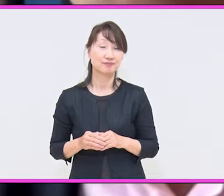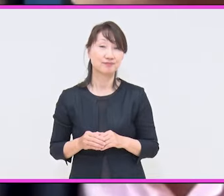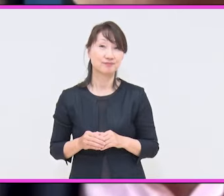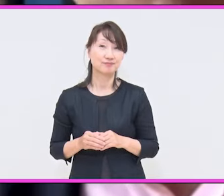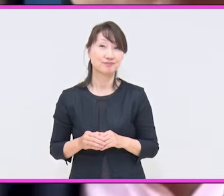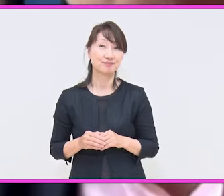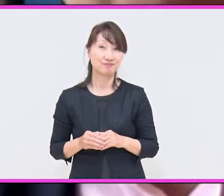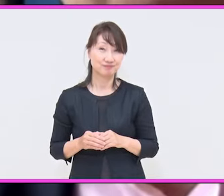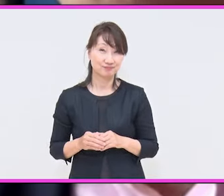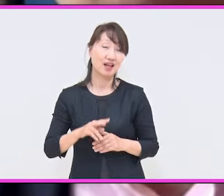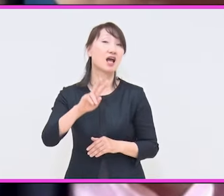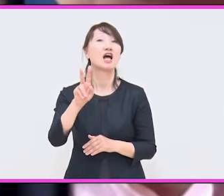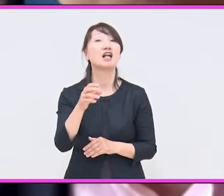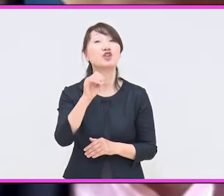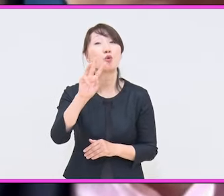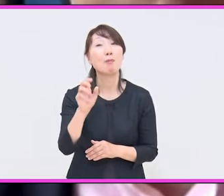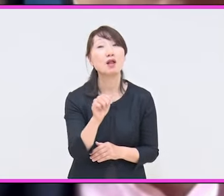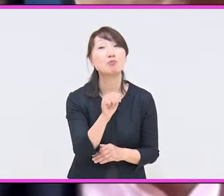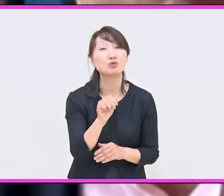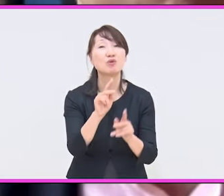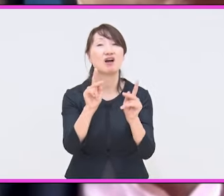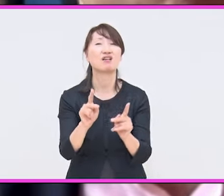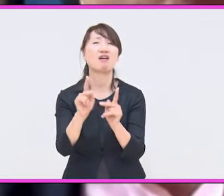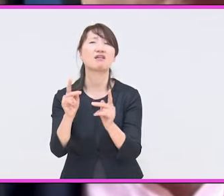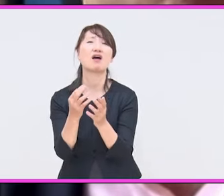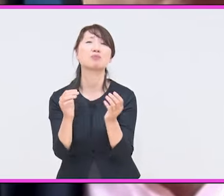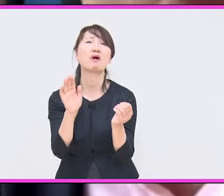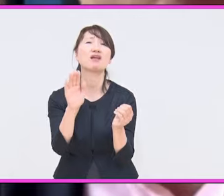Rio had many challenges.